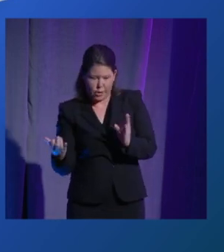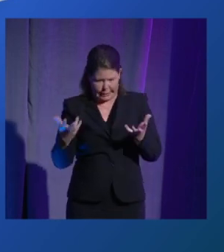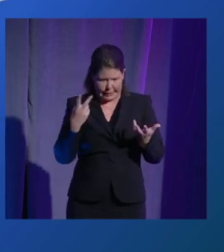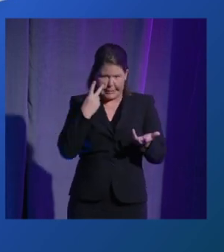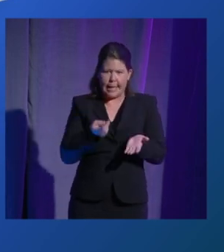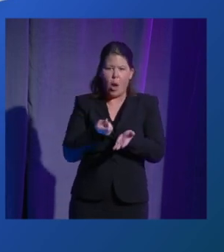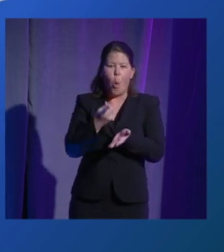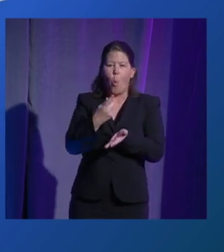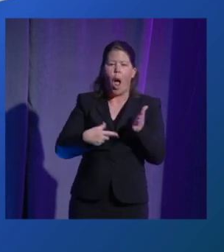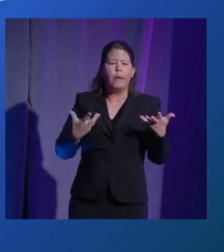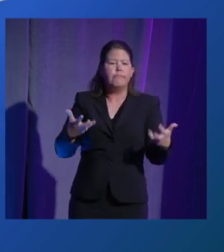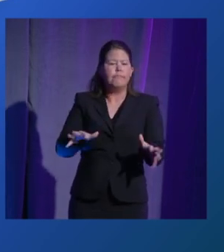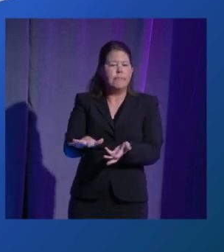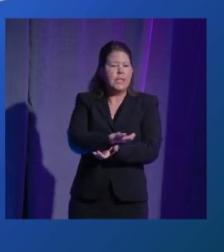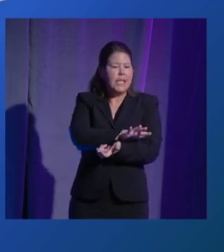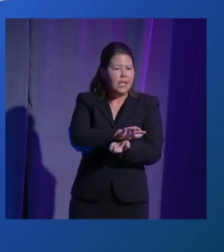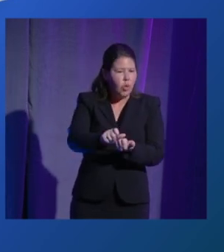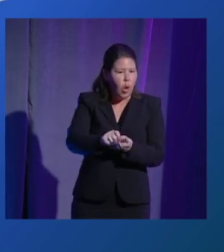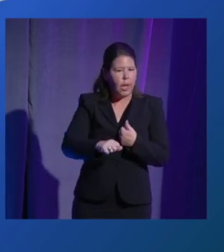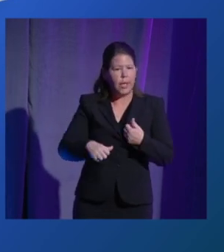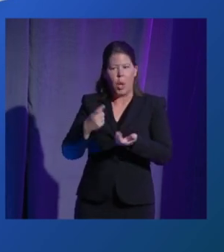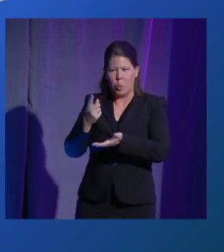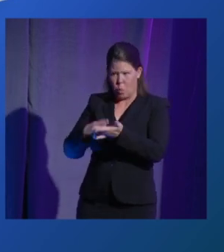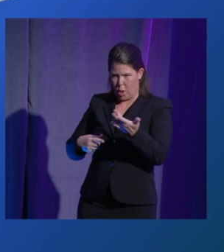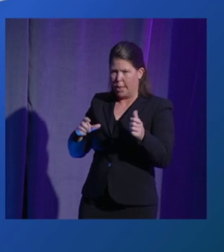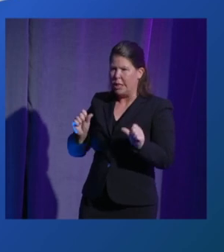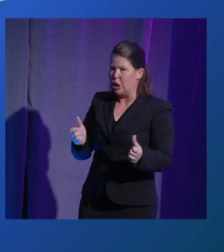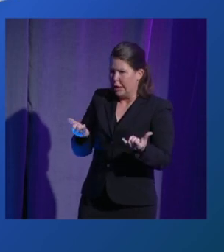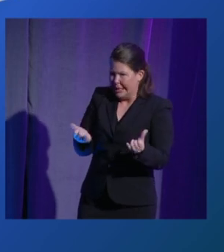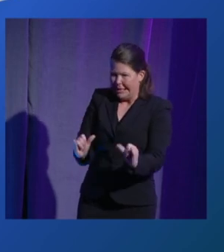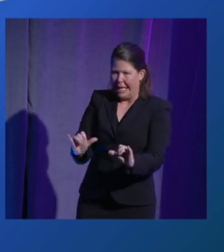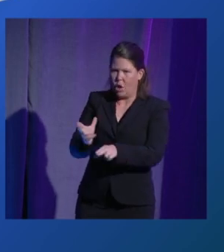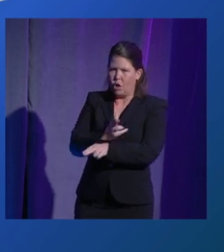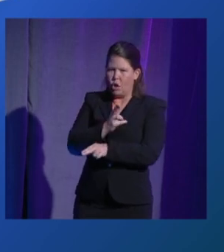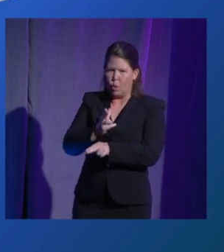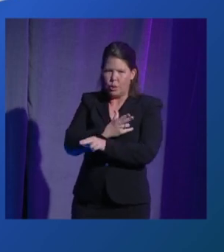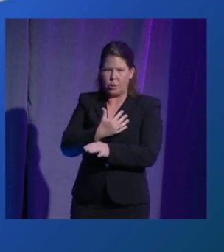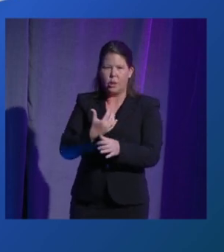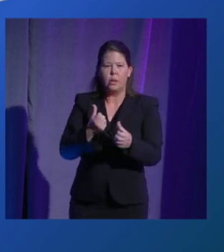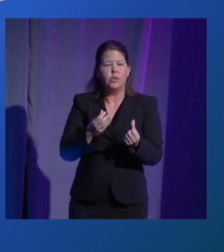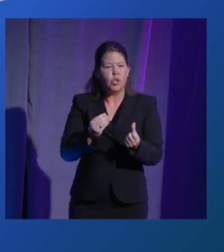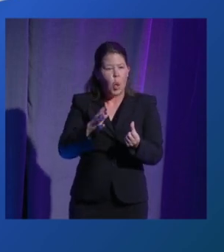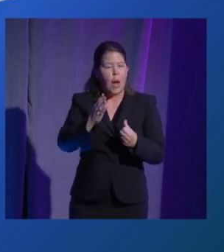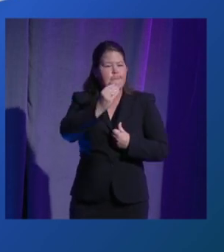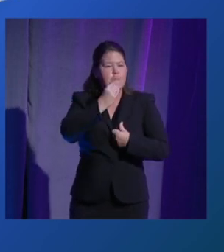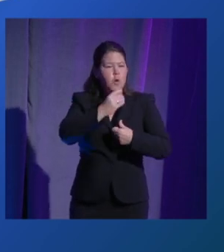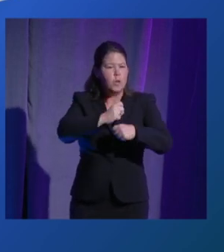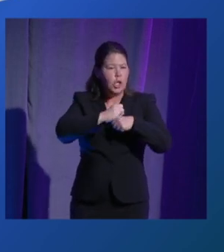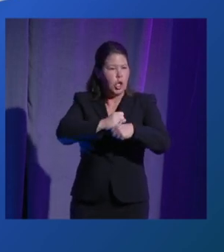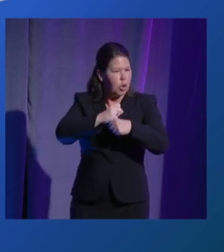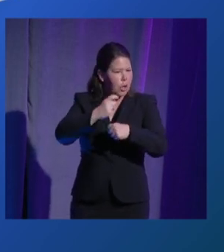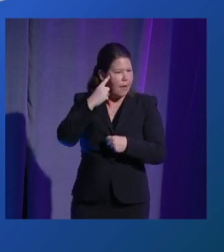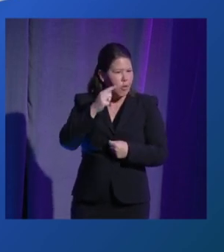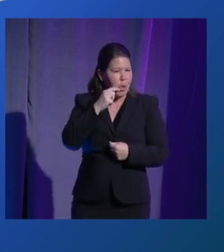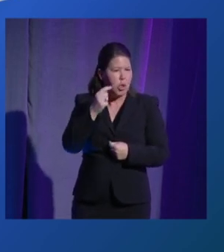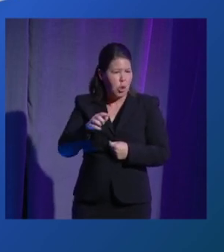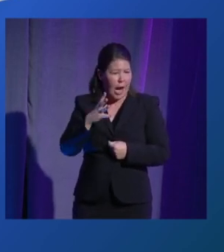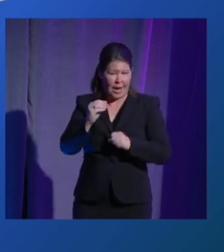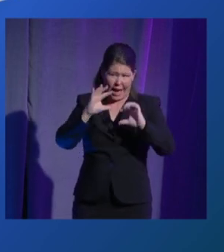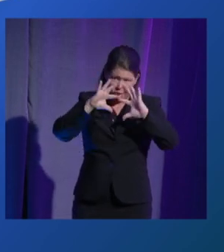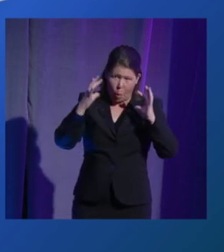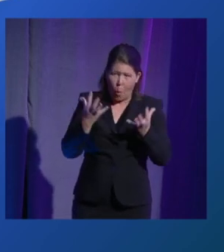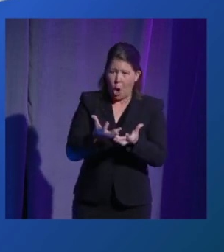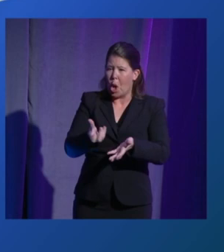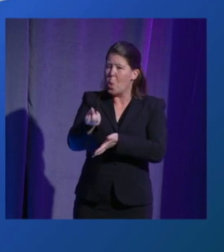projecting as the war is going on what does the future of food security looks like having said that I think